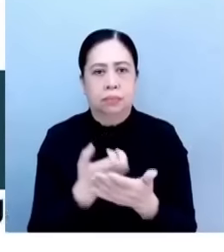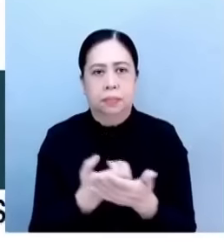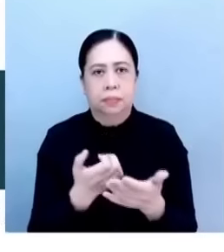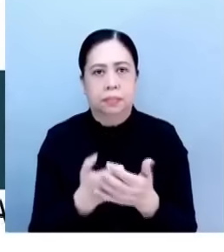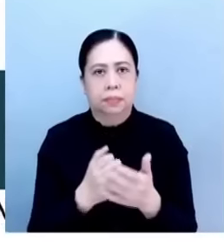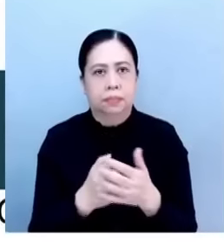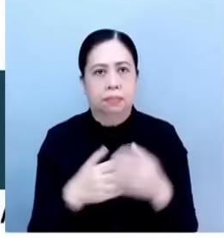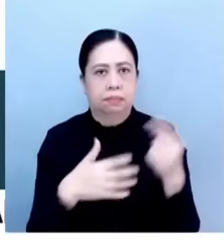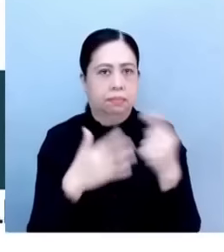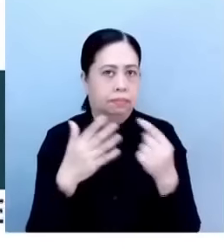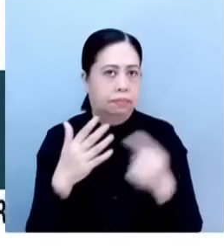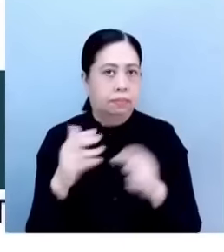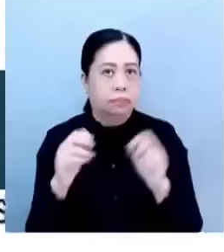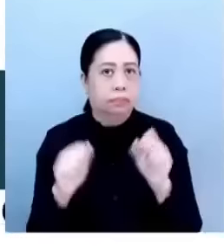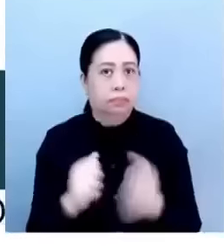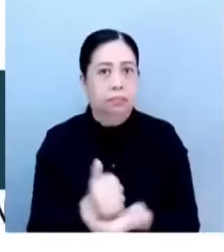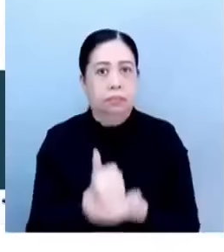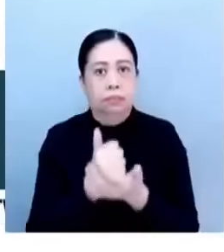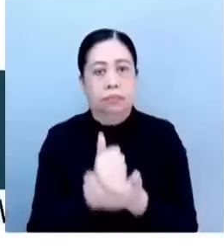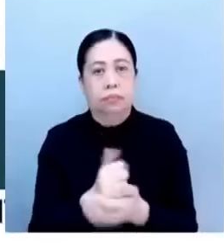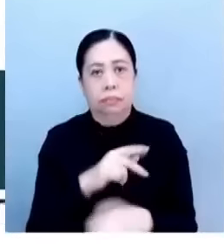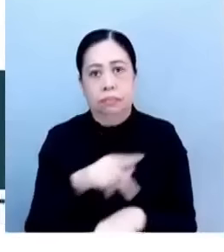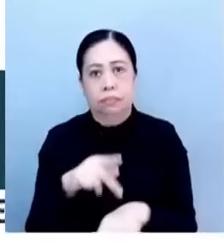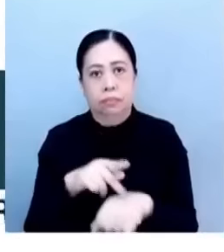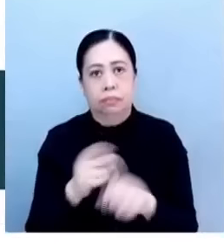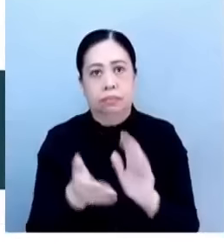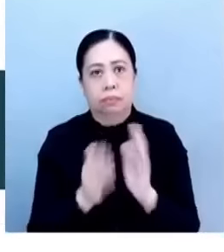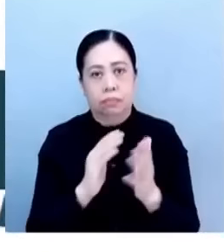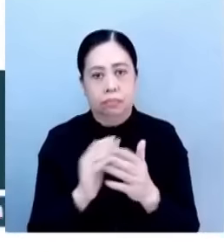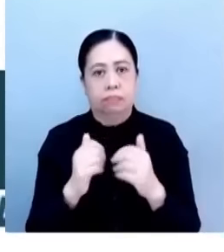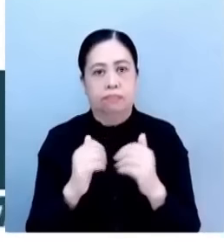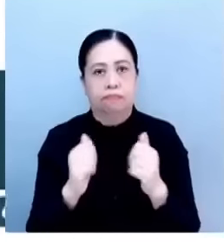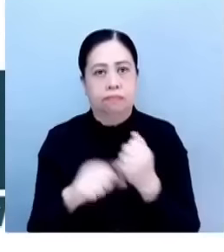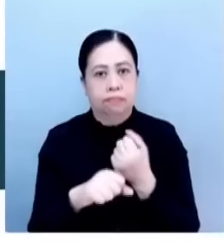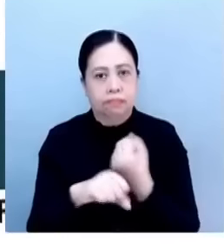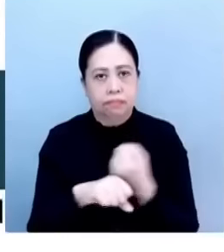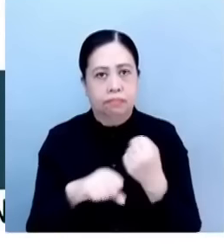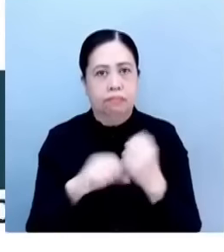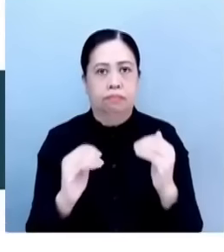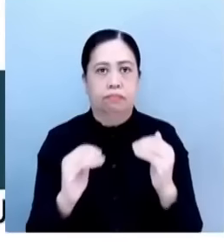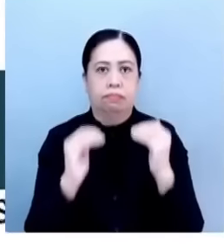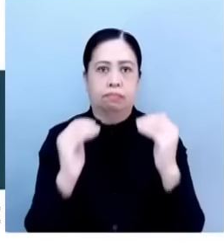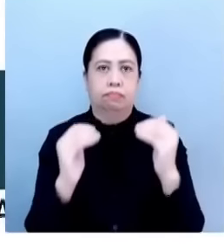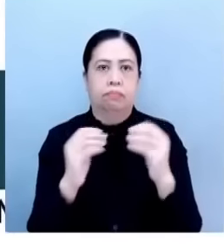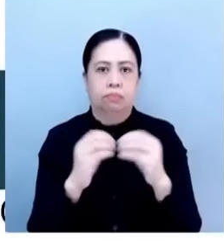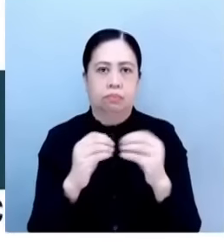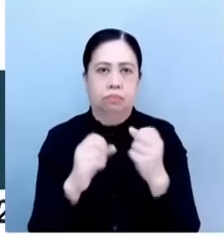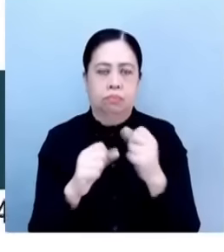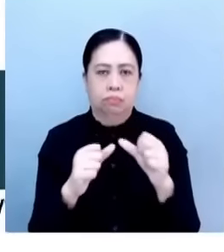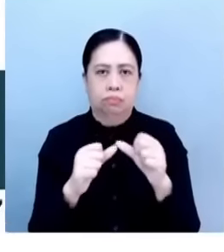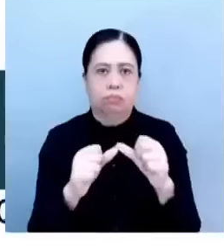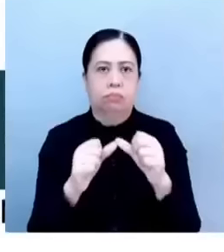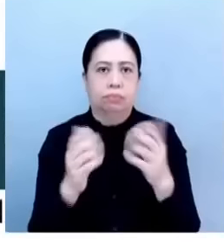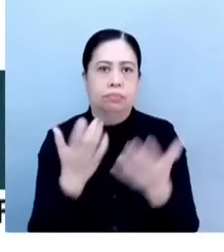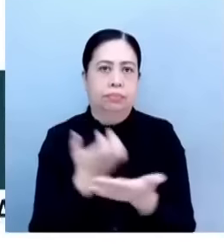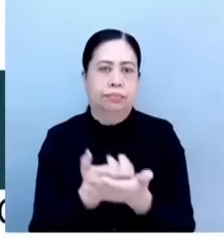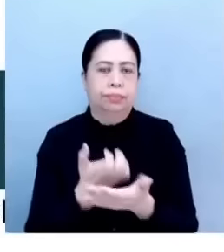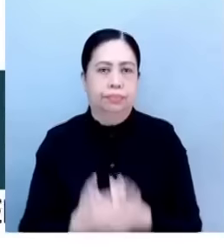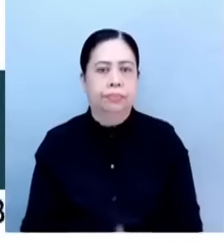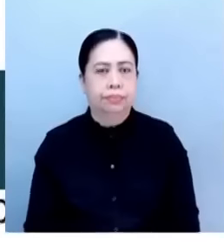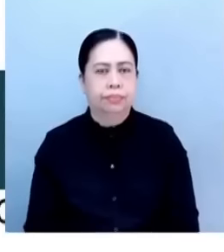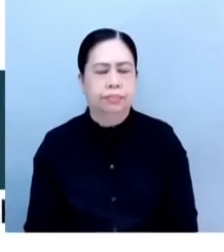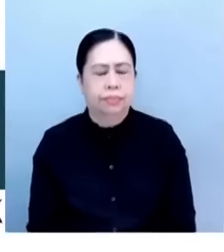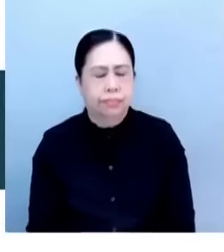factors that could help the Philippines become resilient and more sustainable economy. No,